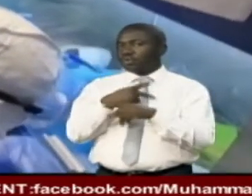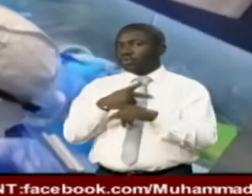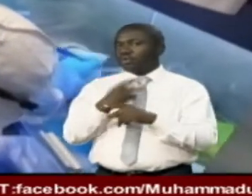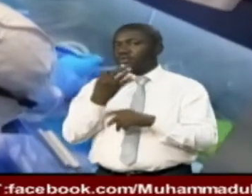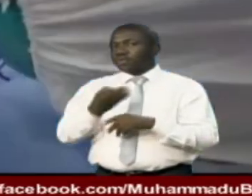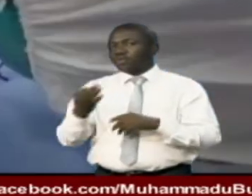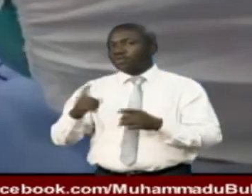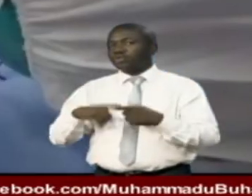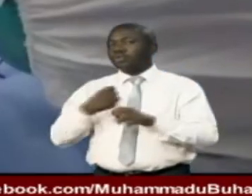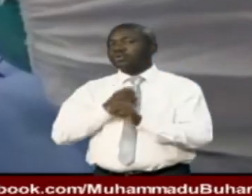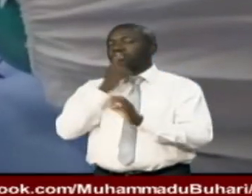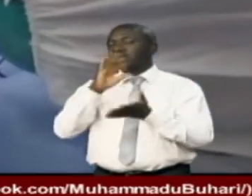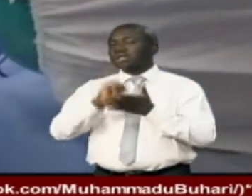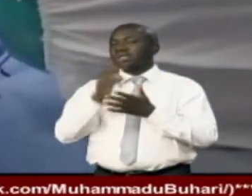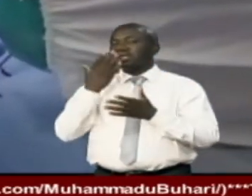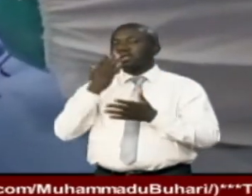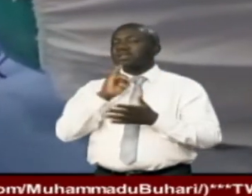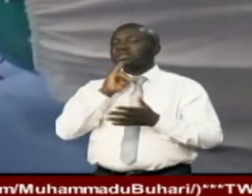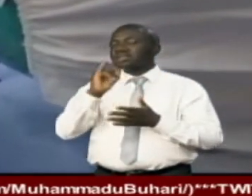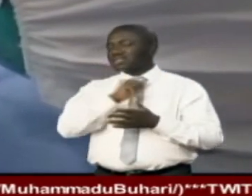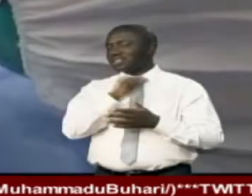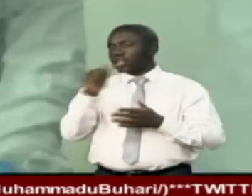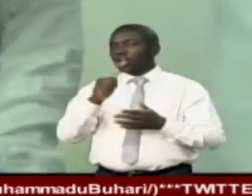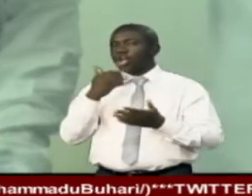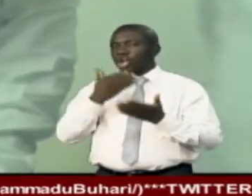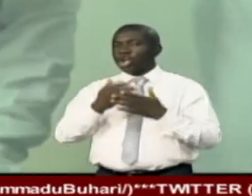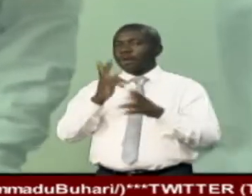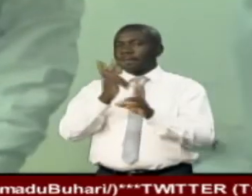mass production of the vaccine in the next step,